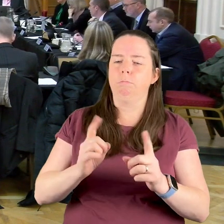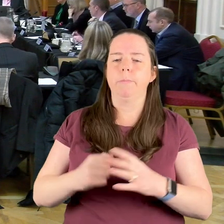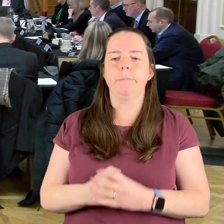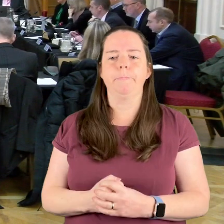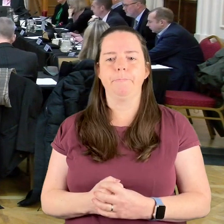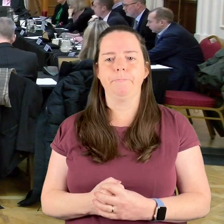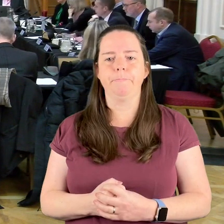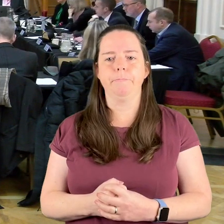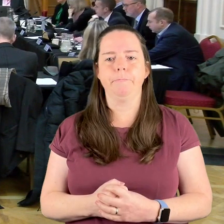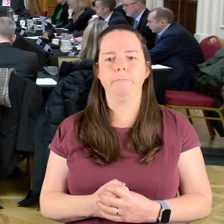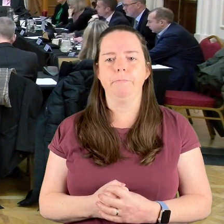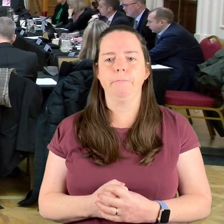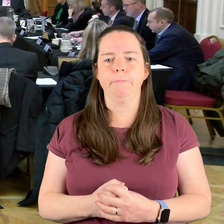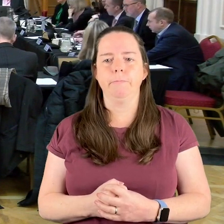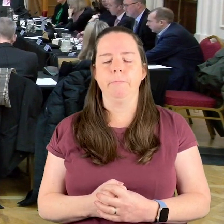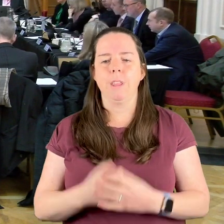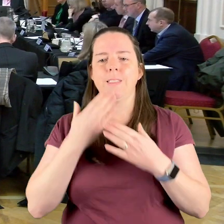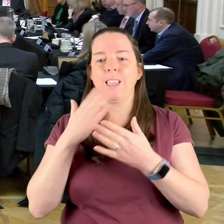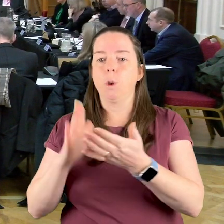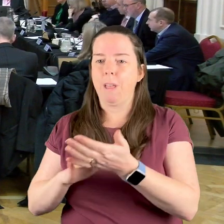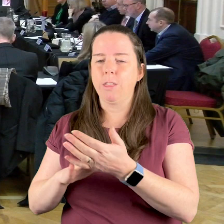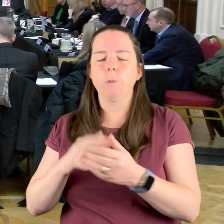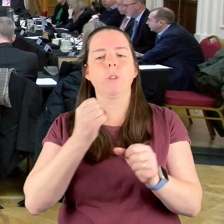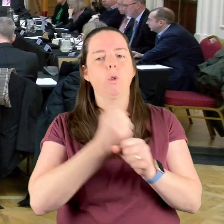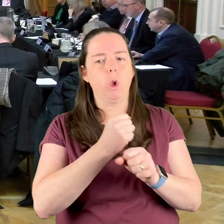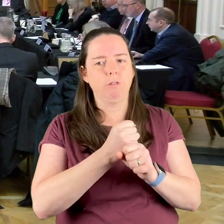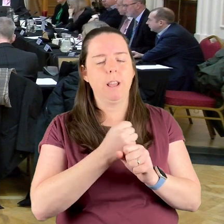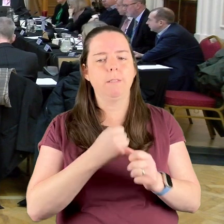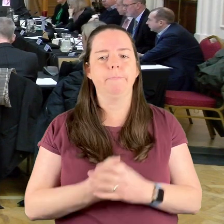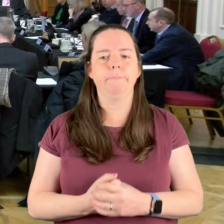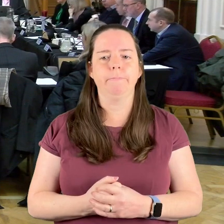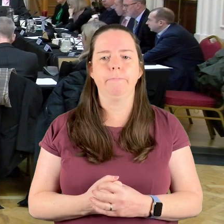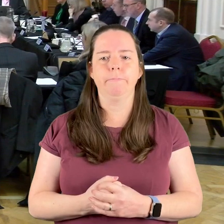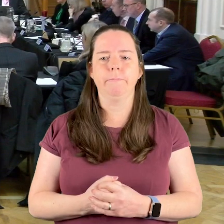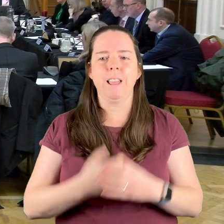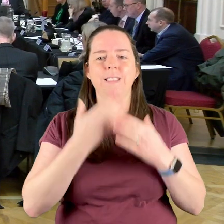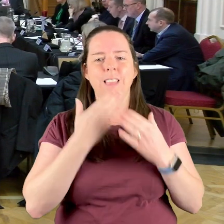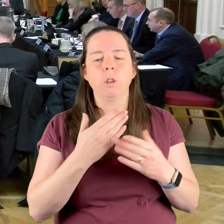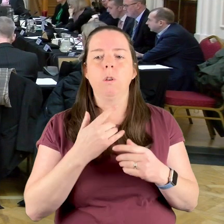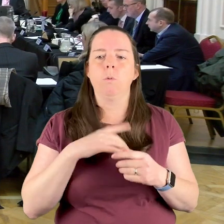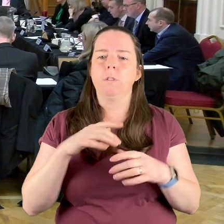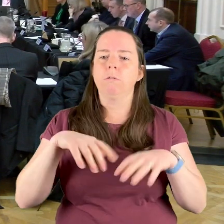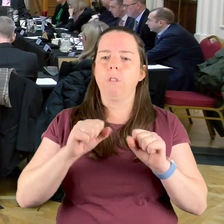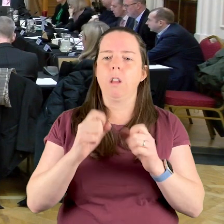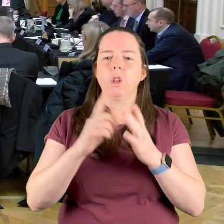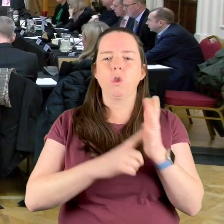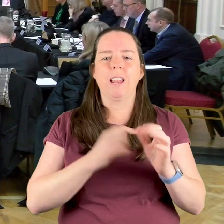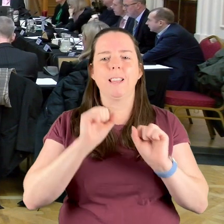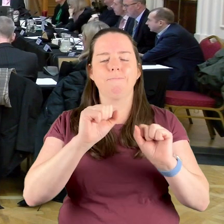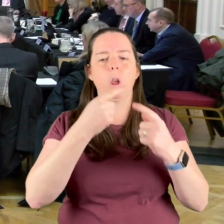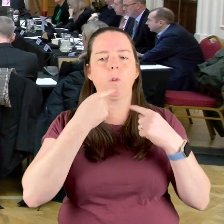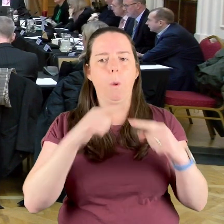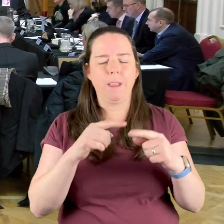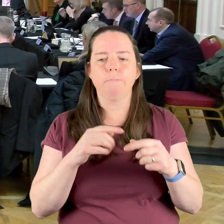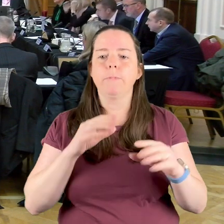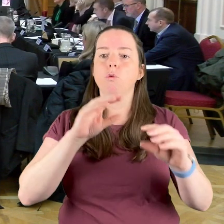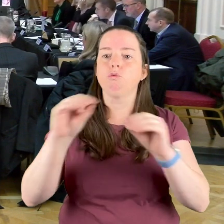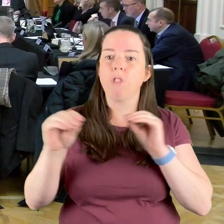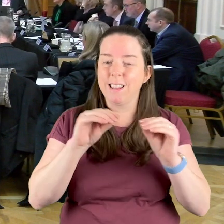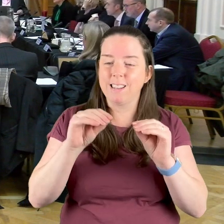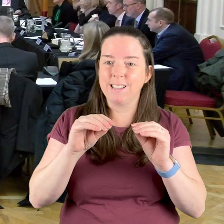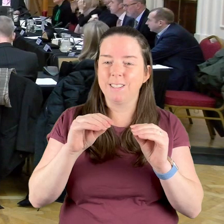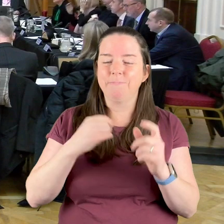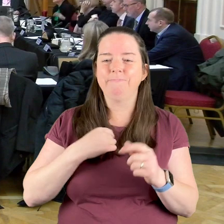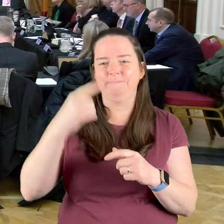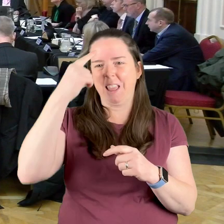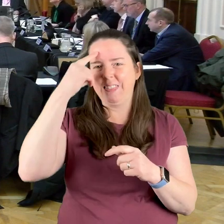happening. Thank you, Matthew. Gloria. Thank you, everyone. And I'm just going to start with